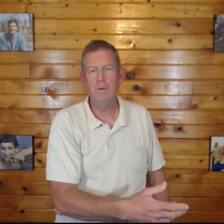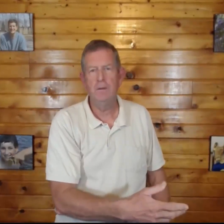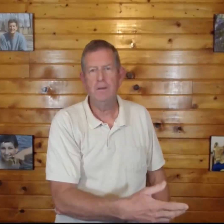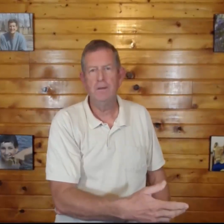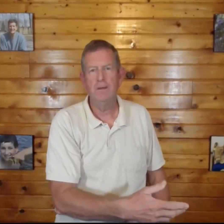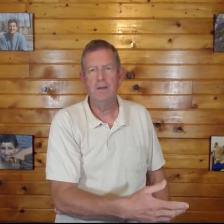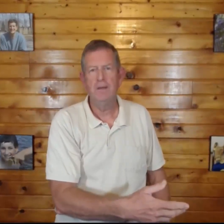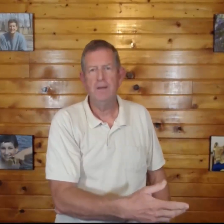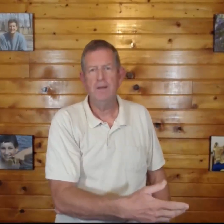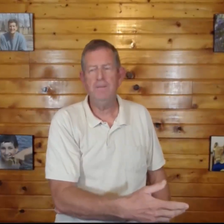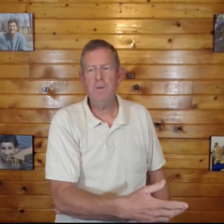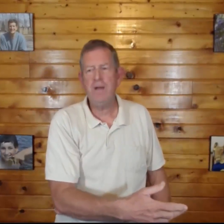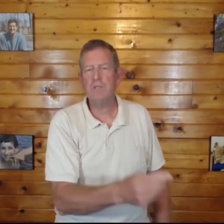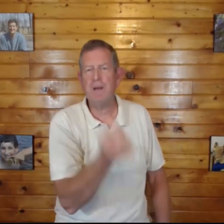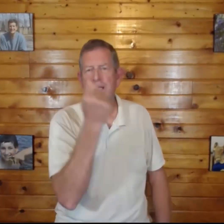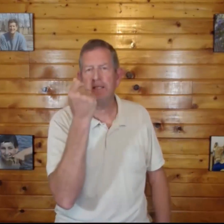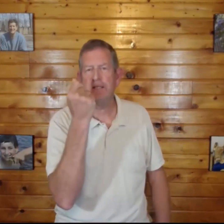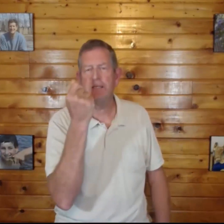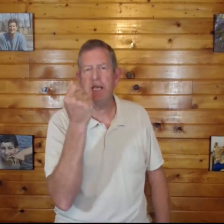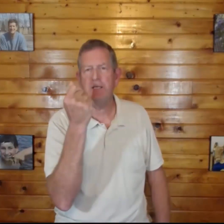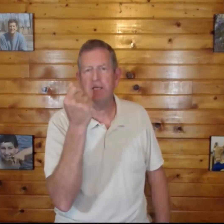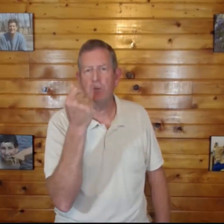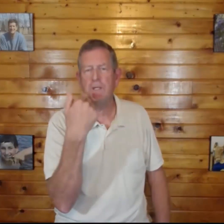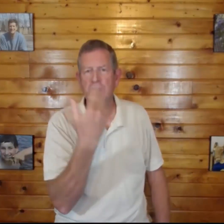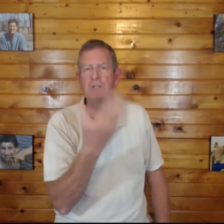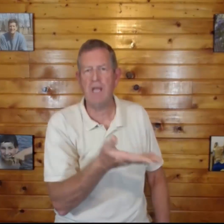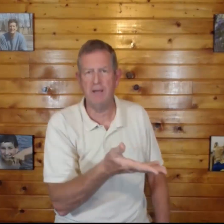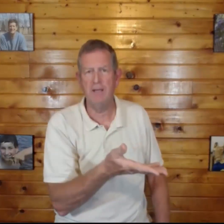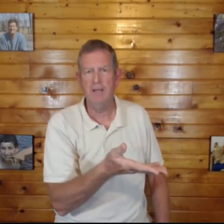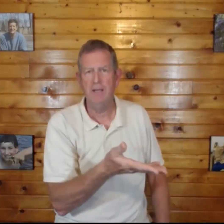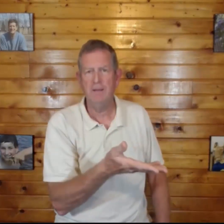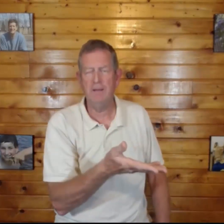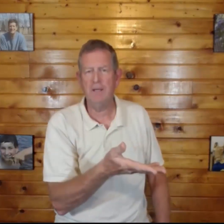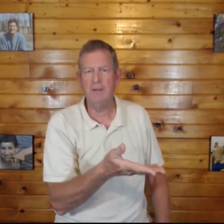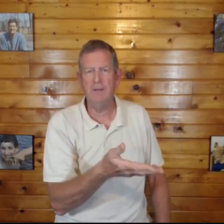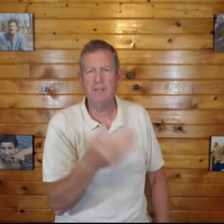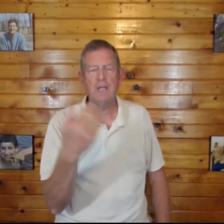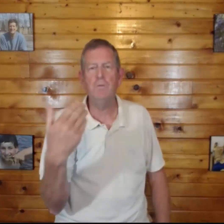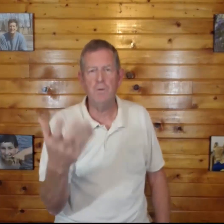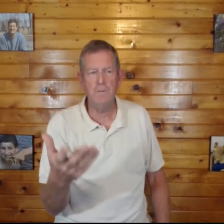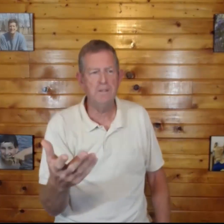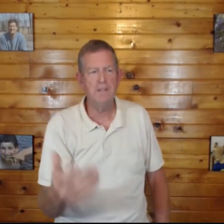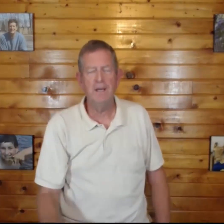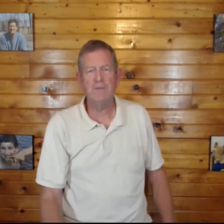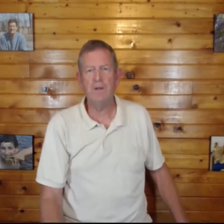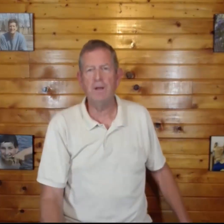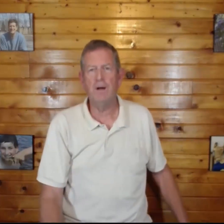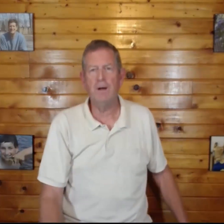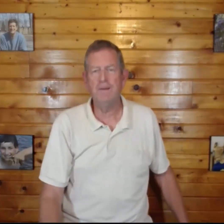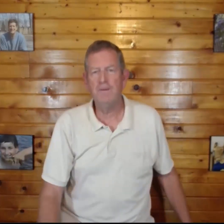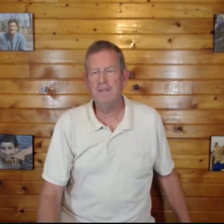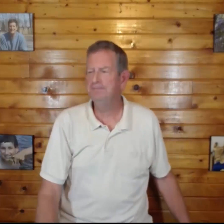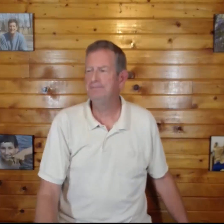feu?" you have to respond instantaneously what they just said. And "T'as du feu" means that's